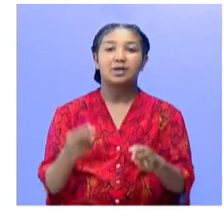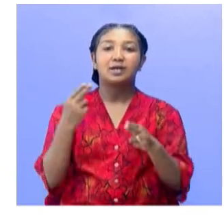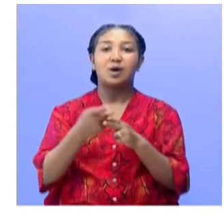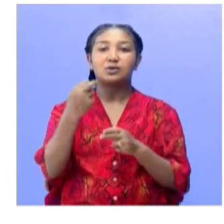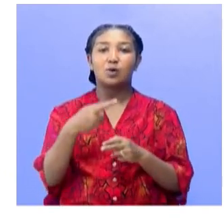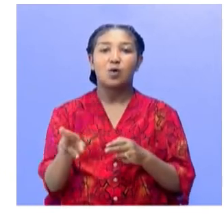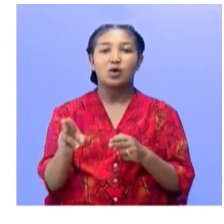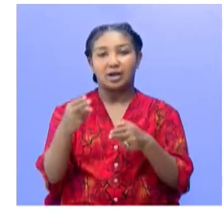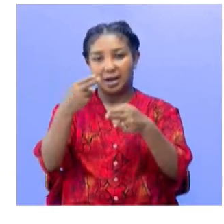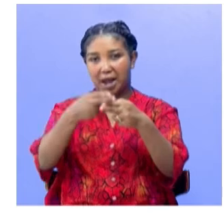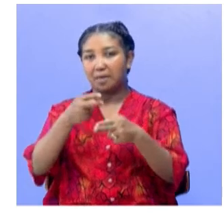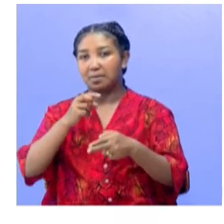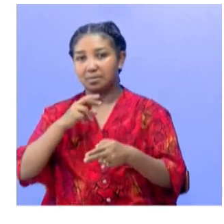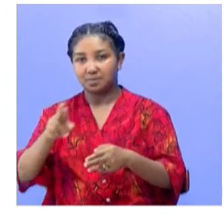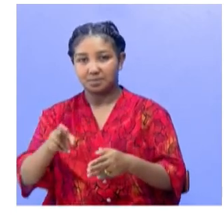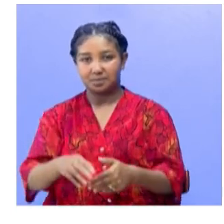Nouns or names.